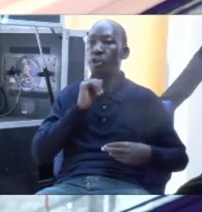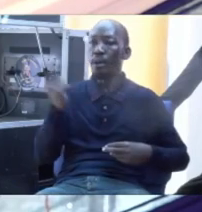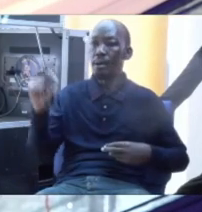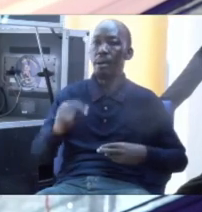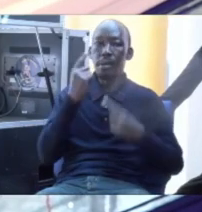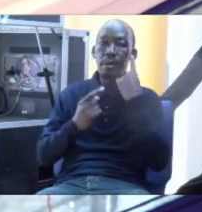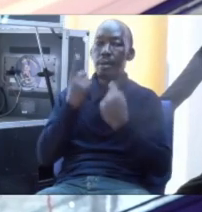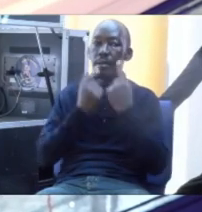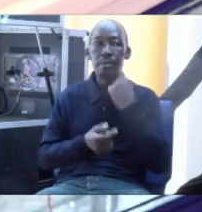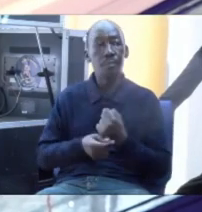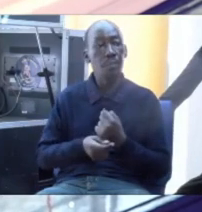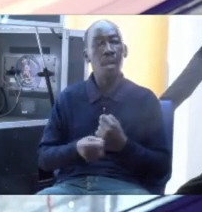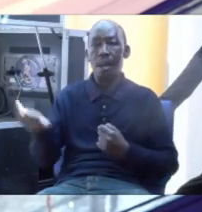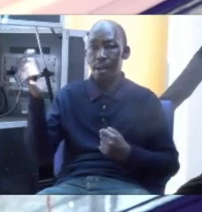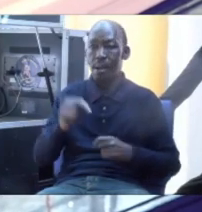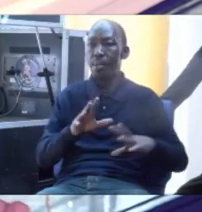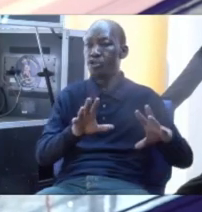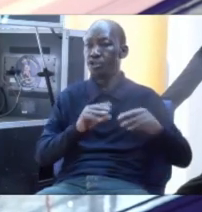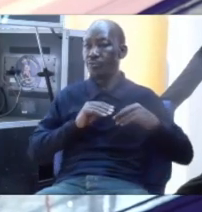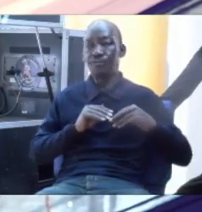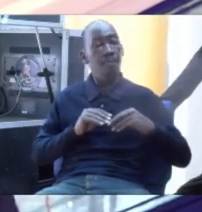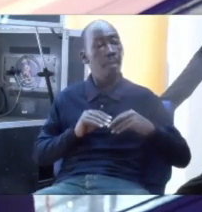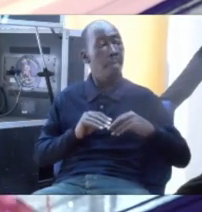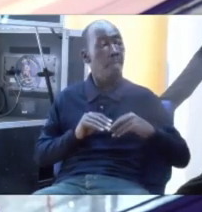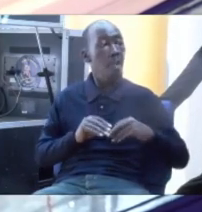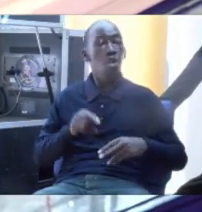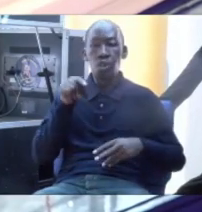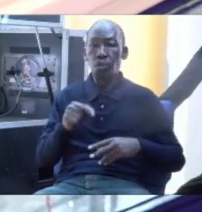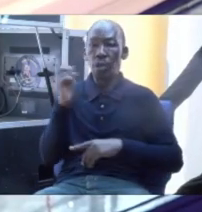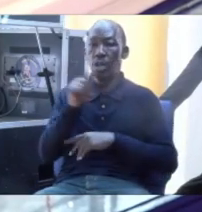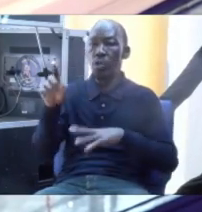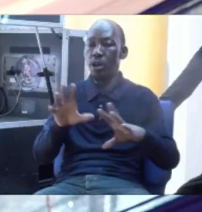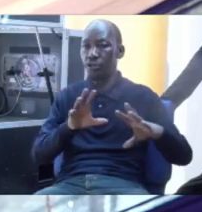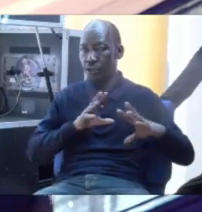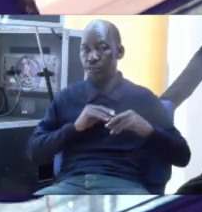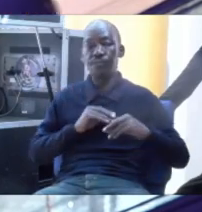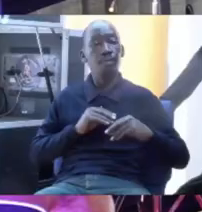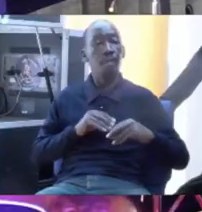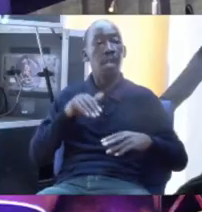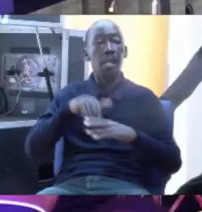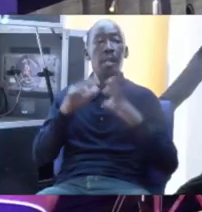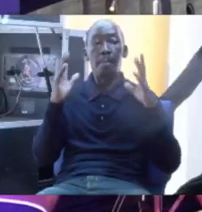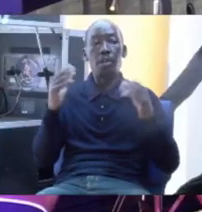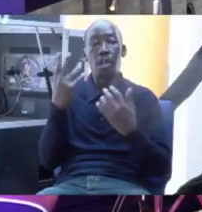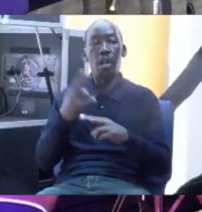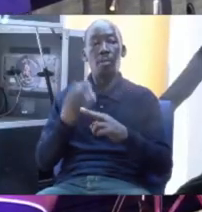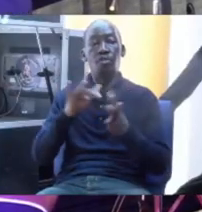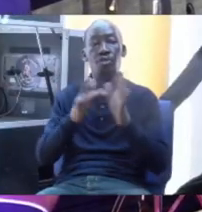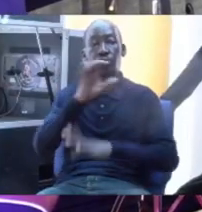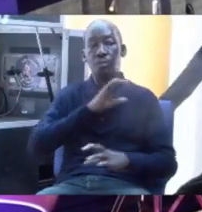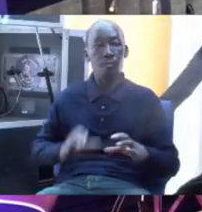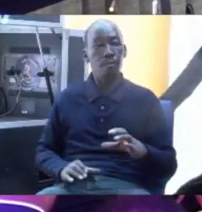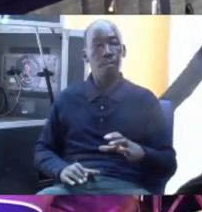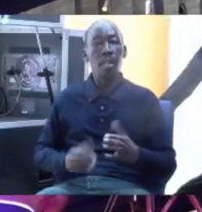crying. Usije ukilia. Come receive. Kuja upokee. And today you are receiving. Na leo unapokea. In the mighty name of Jesus Christ. Katika jina